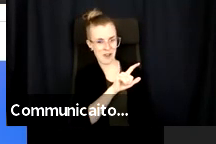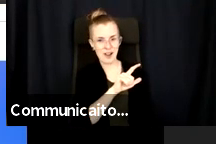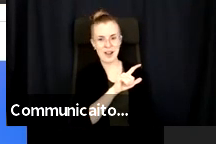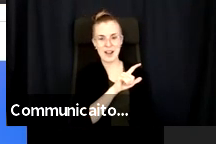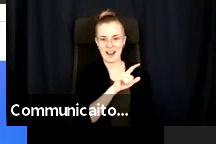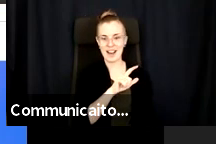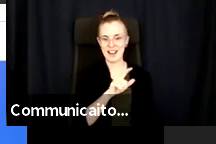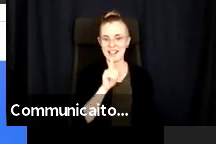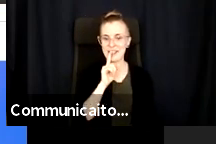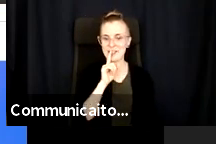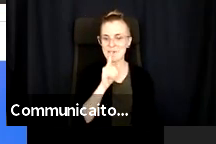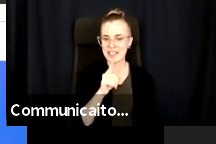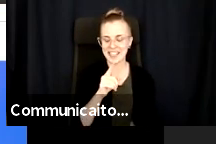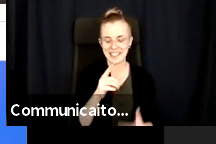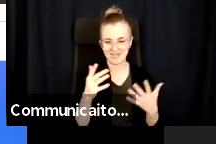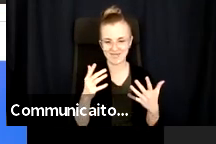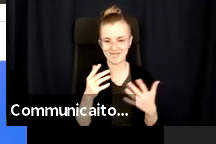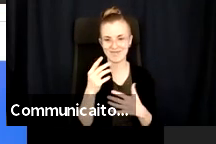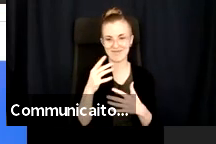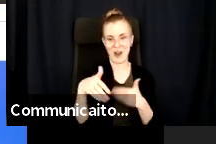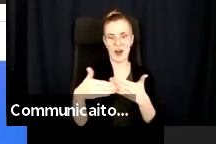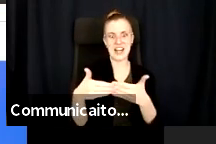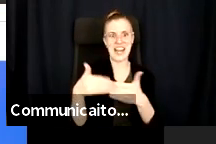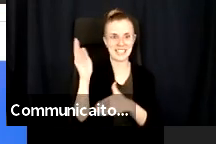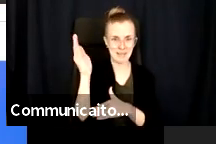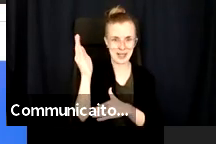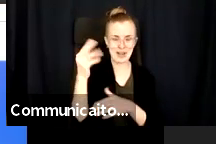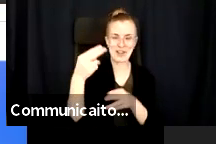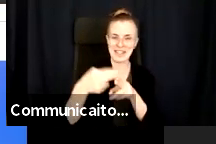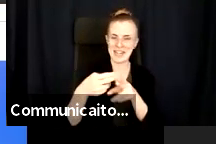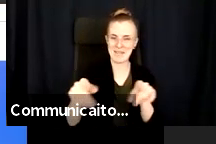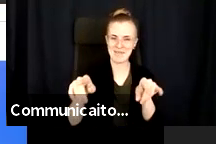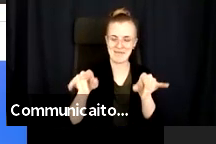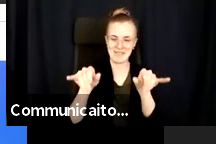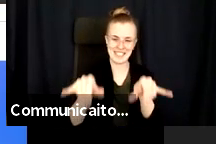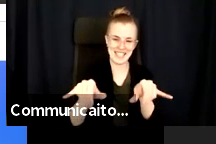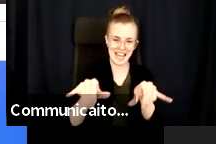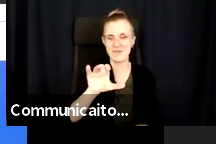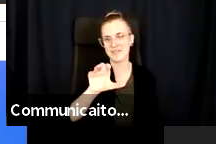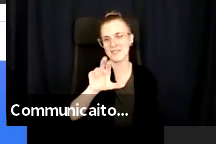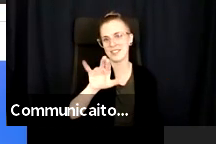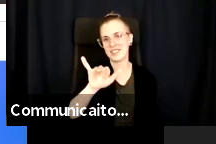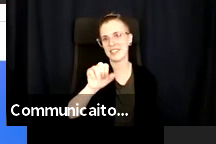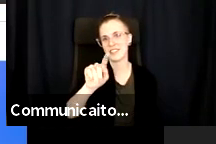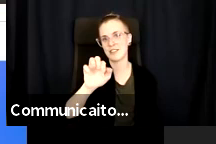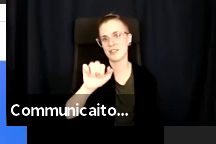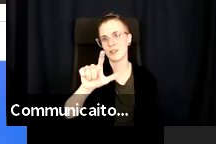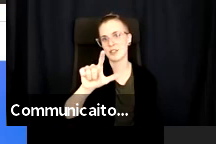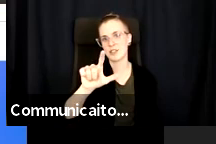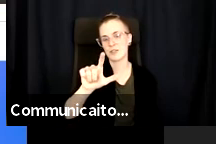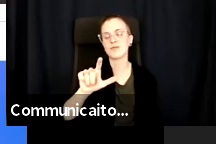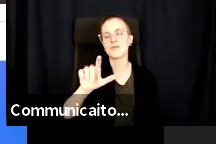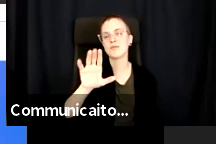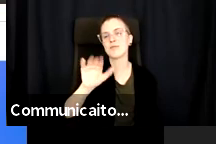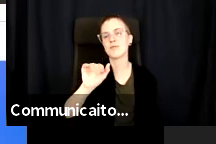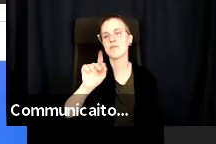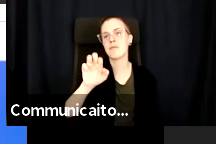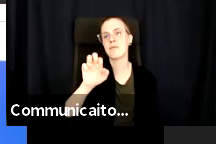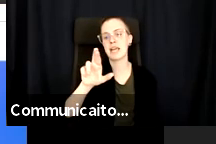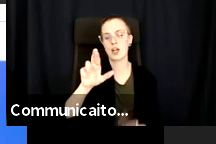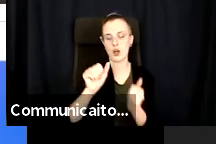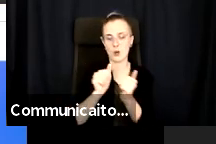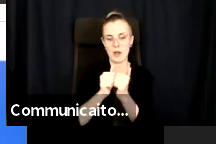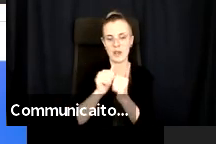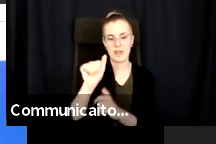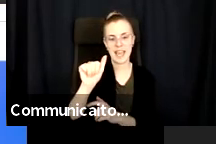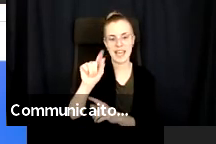going to hear from two Crystals in a row. Our next speaker is Ms. Crystal Baker with AT&T. So heading back up